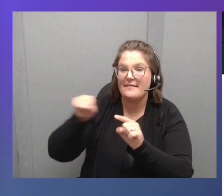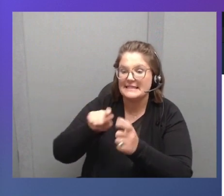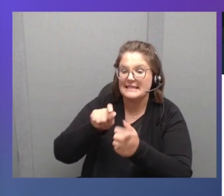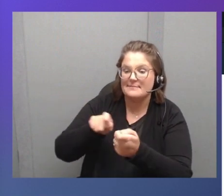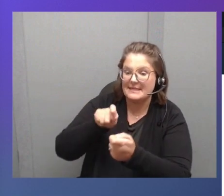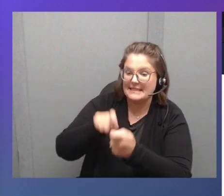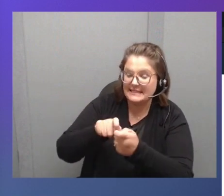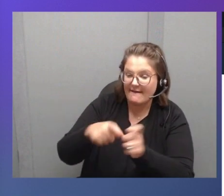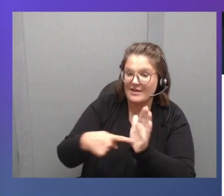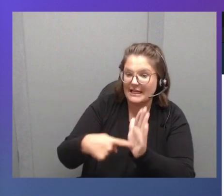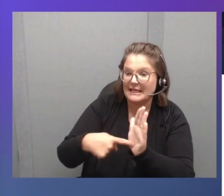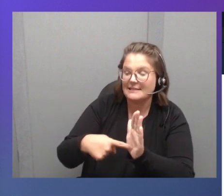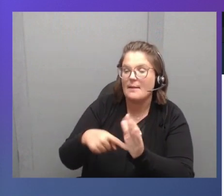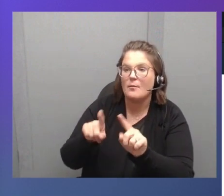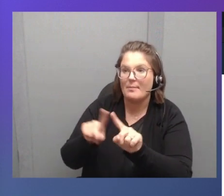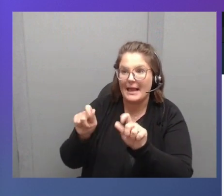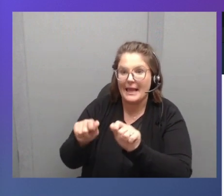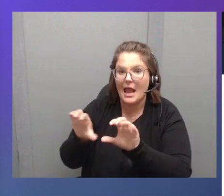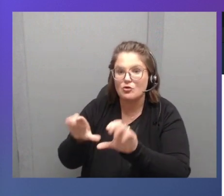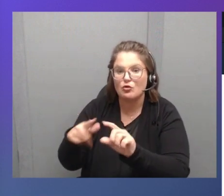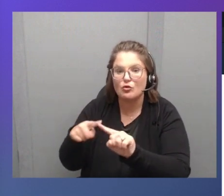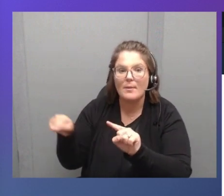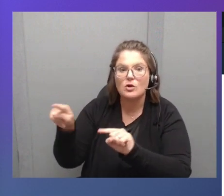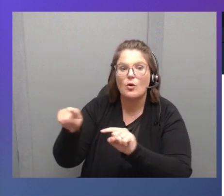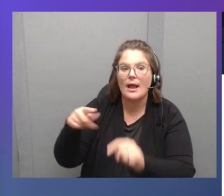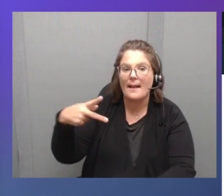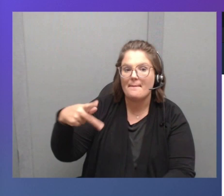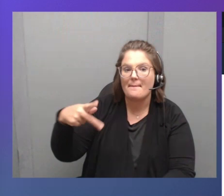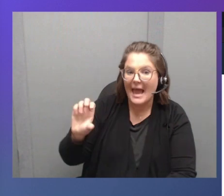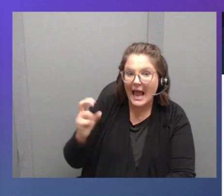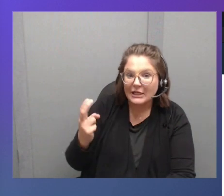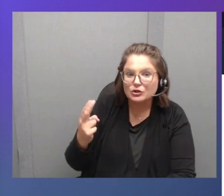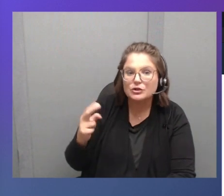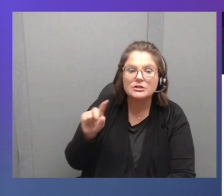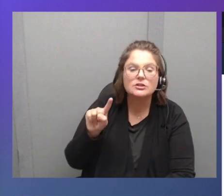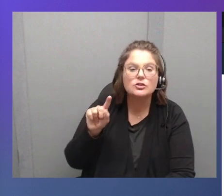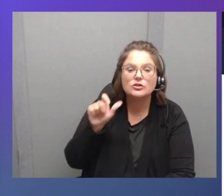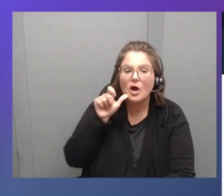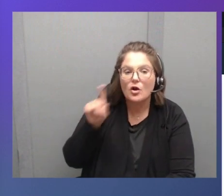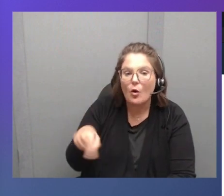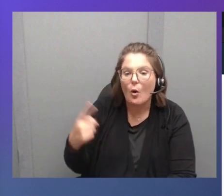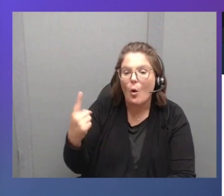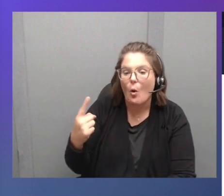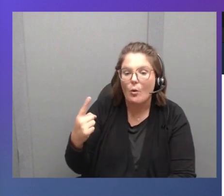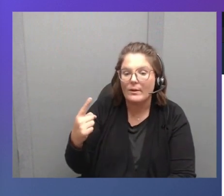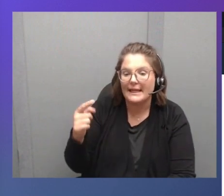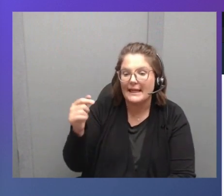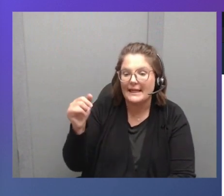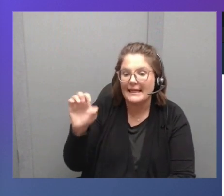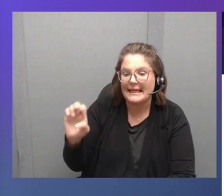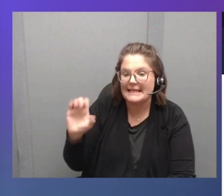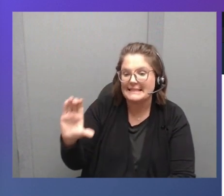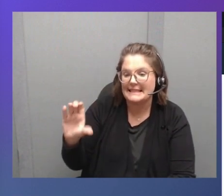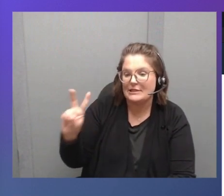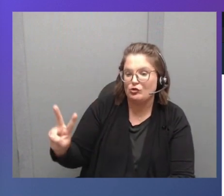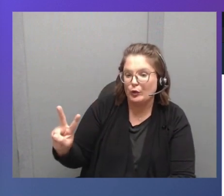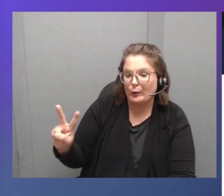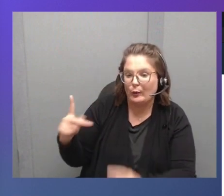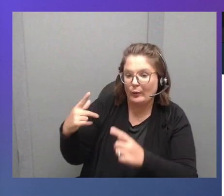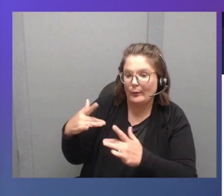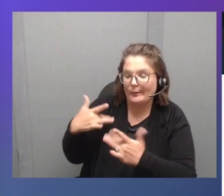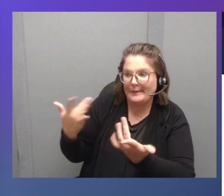showing earlier. So what you're about to show us, patching, is not just your EC2 instances. This could be any one of these things,